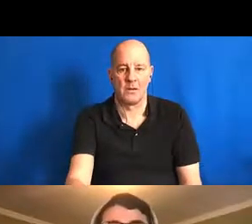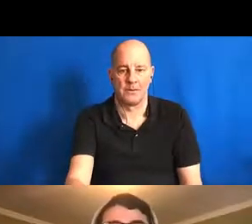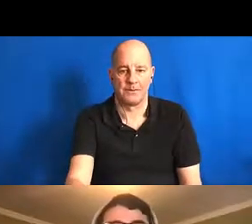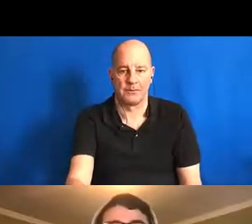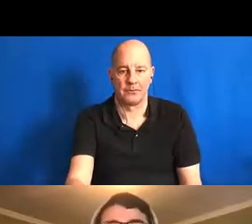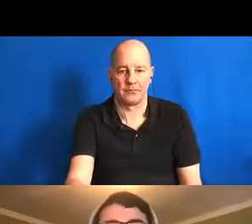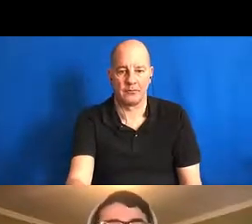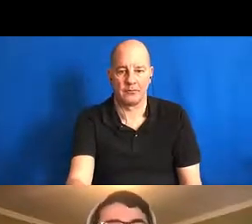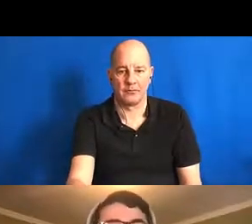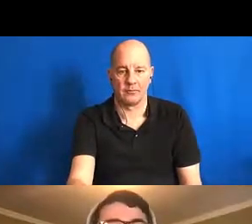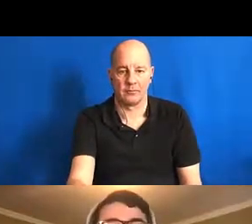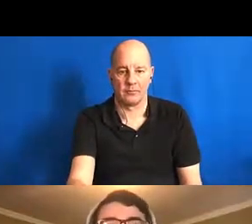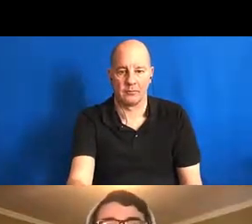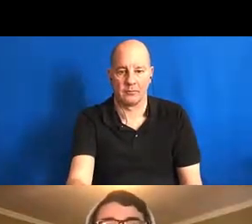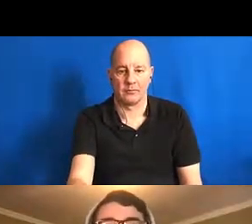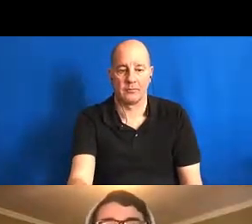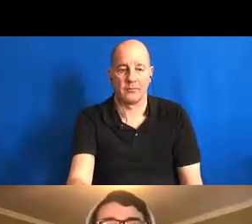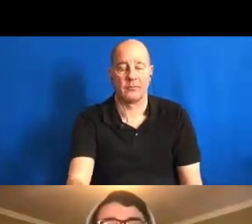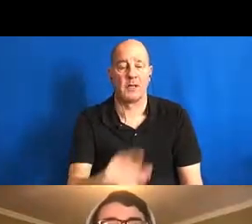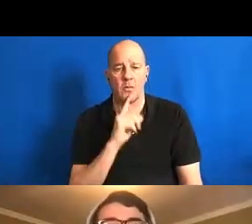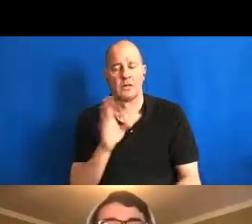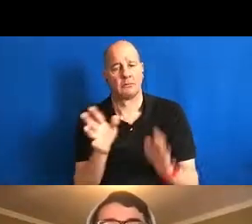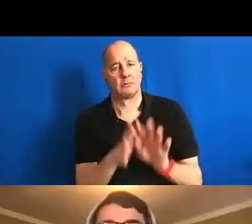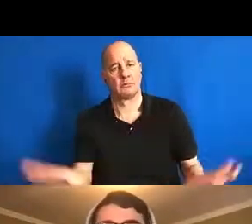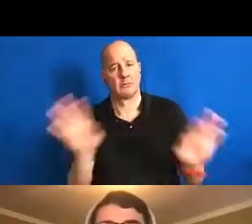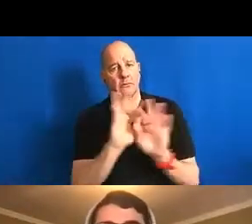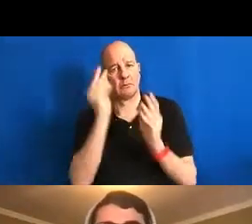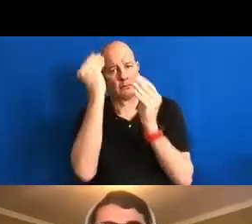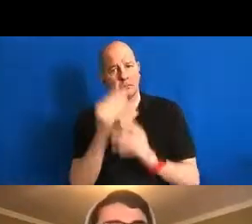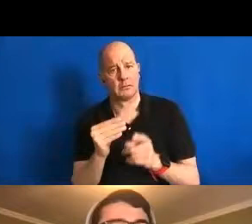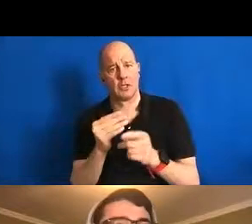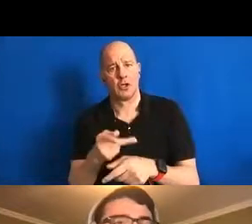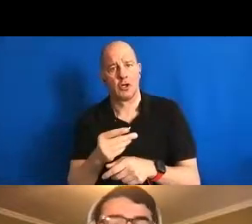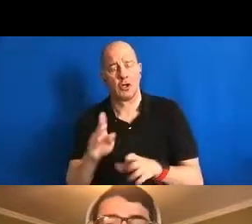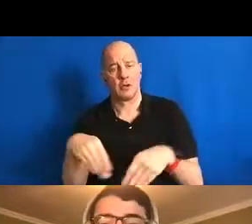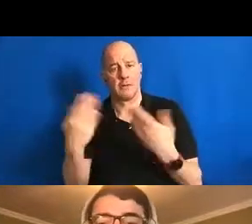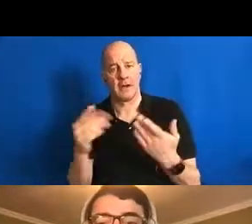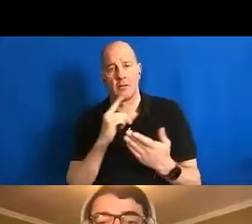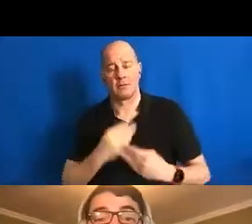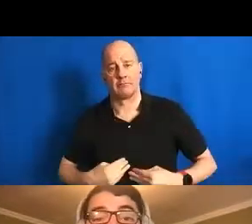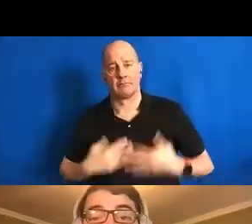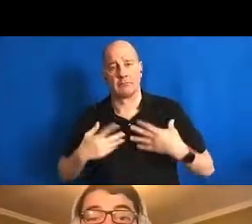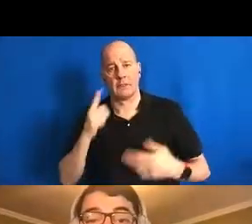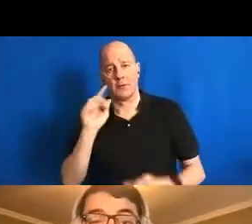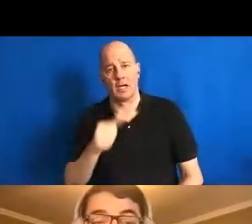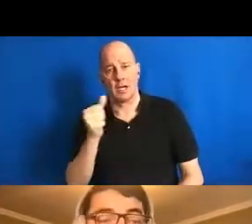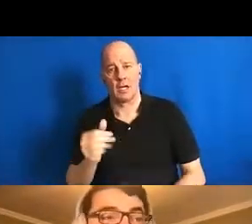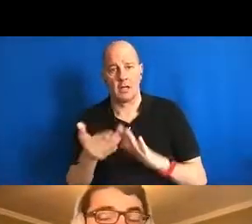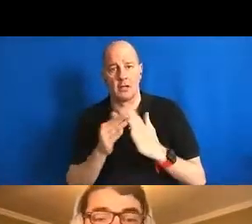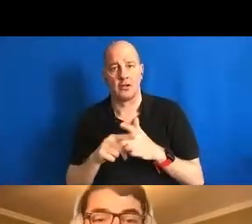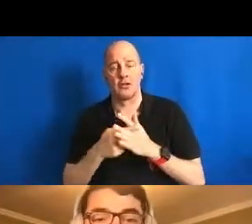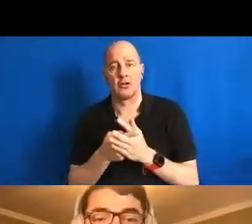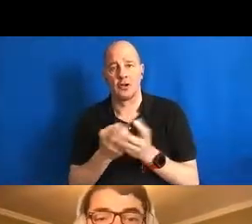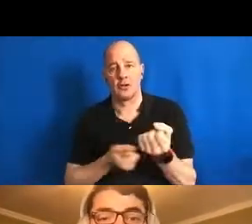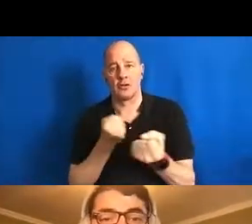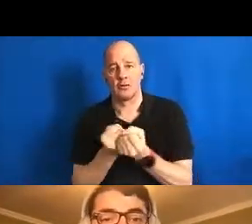such vital information that that you're providing and inspiration to other cities around the country to start supporting worker cooperatives in